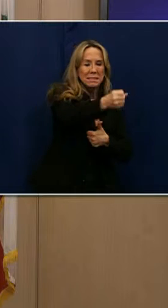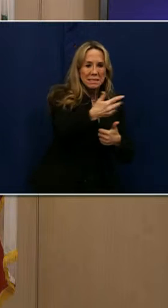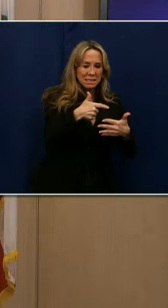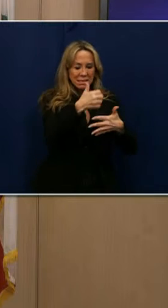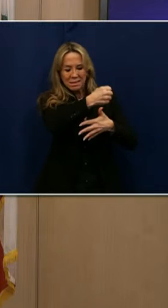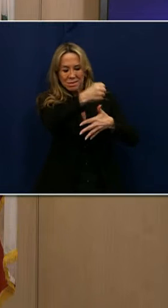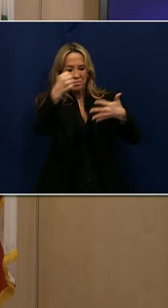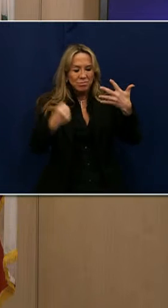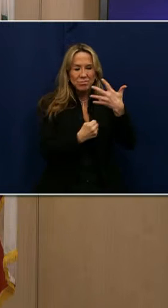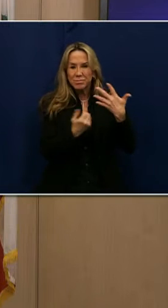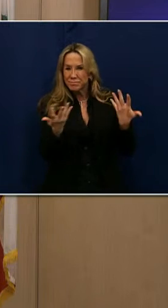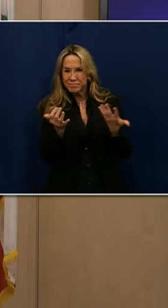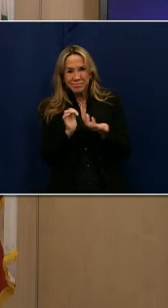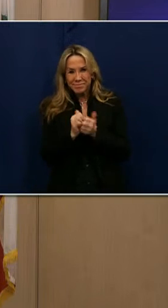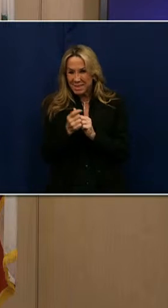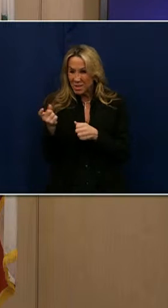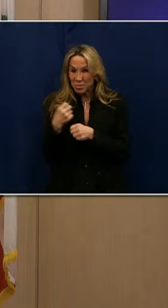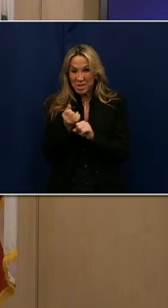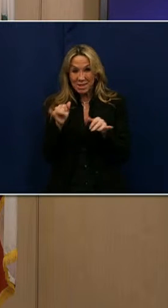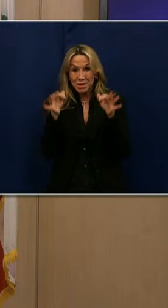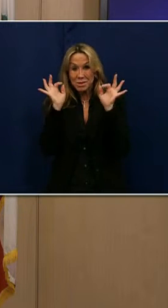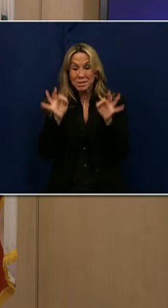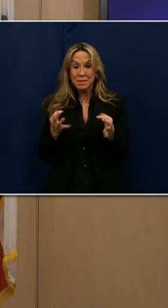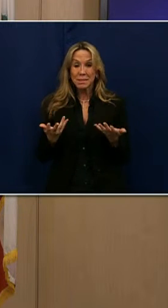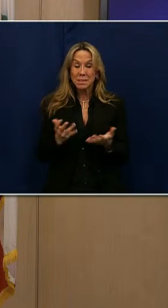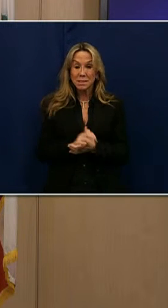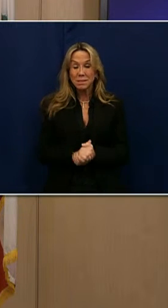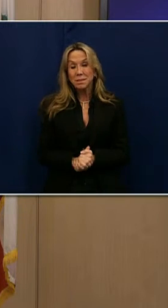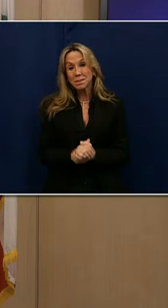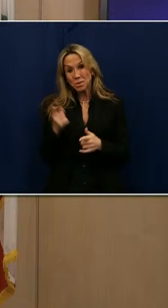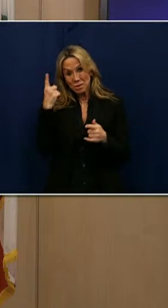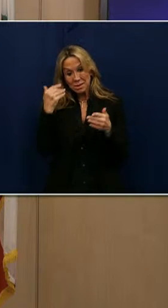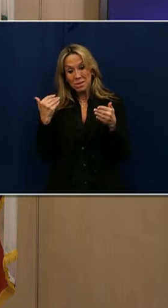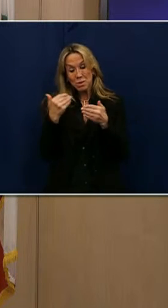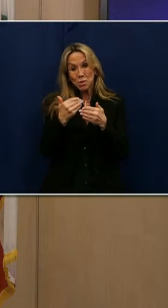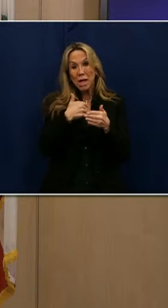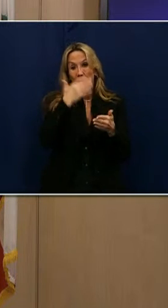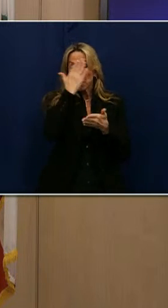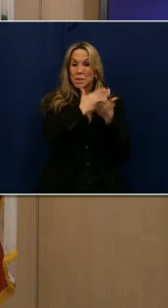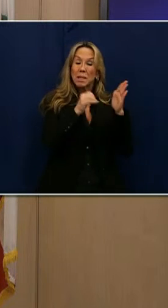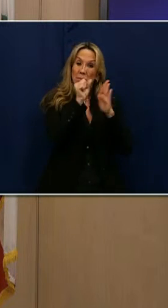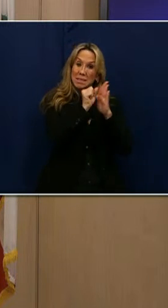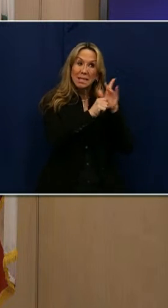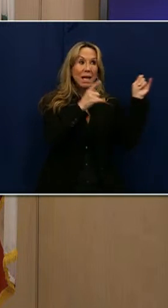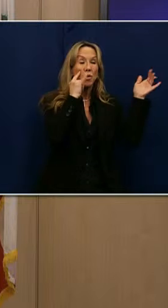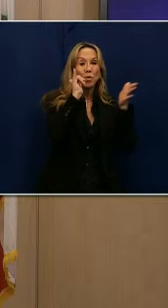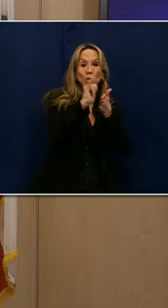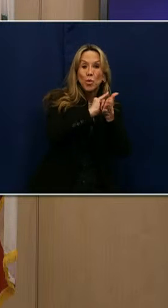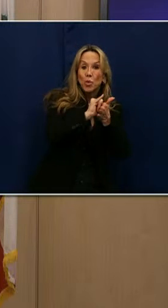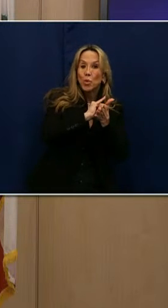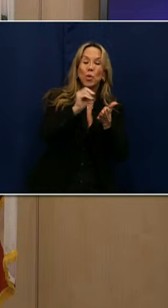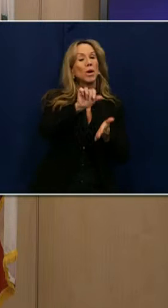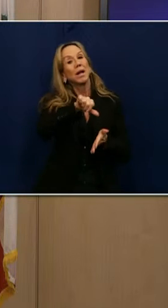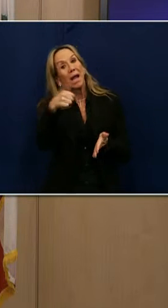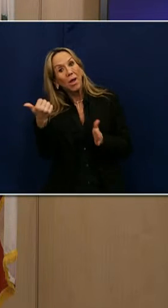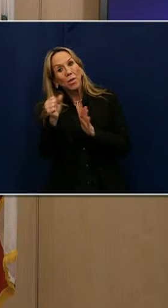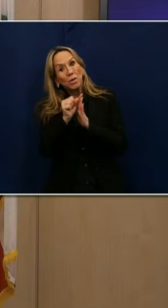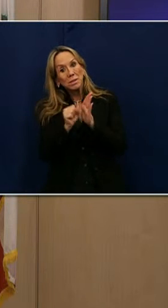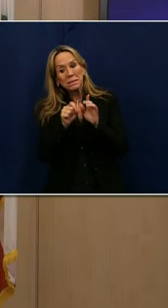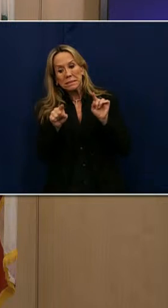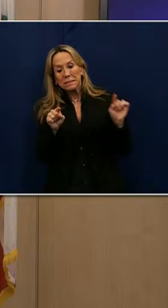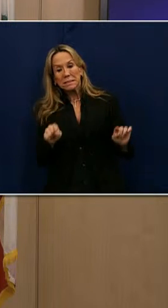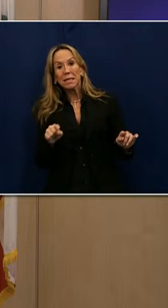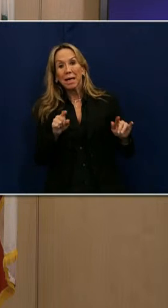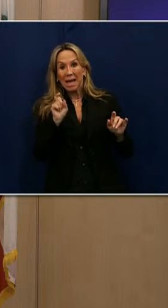and suddenly you have to make these tough decisions that we've seen in a lot of other states, first New York and then other states in the Midwest as we